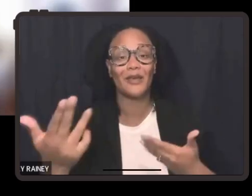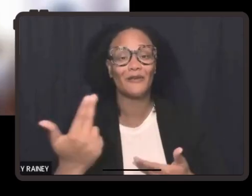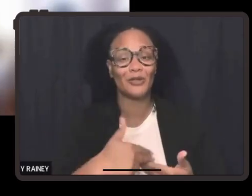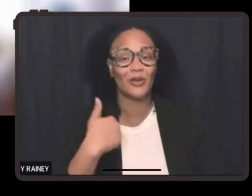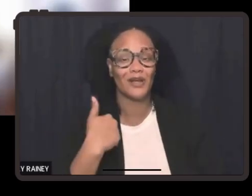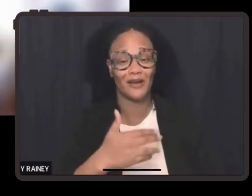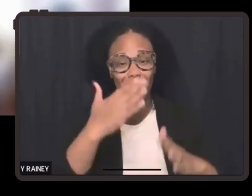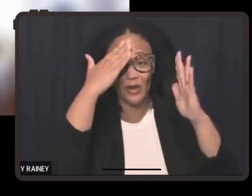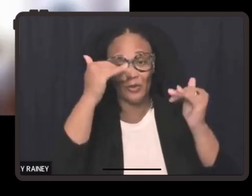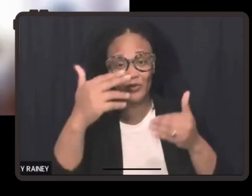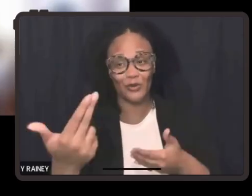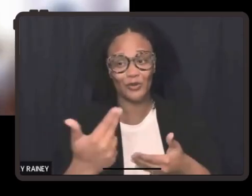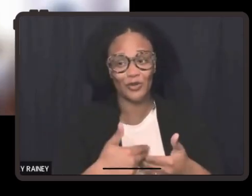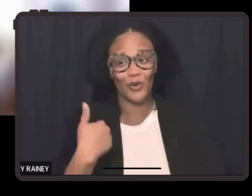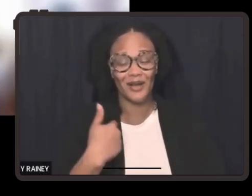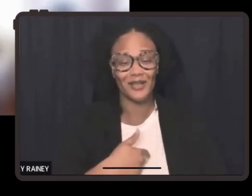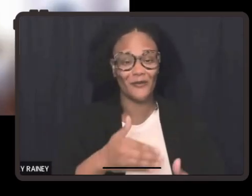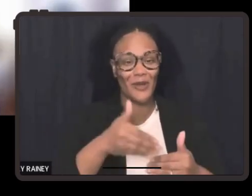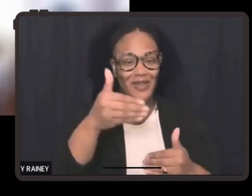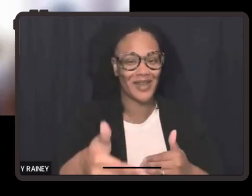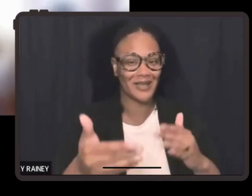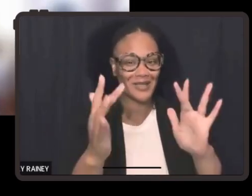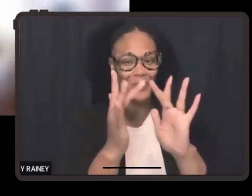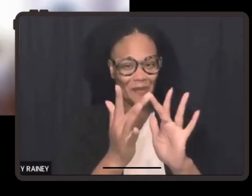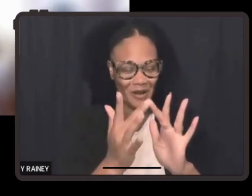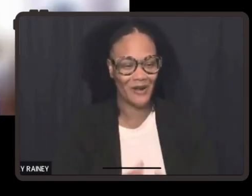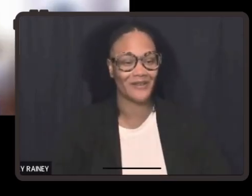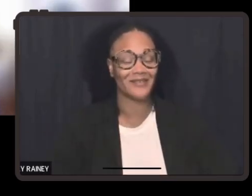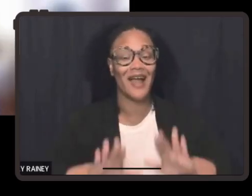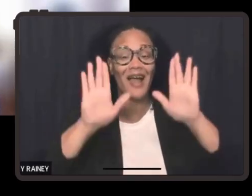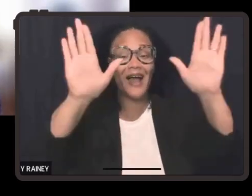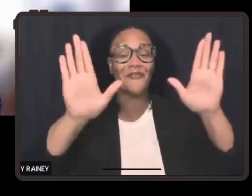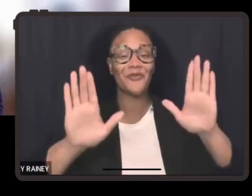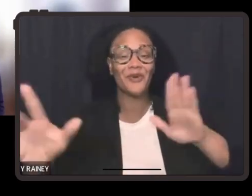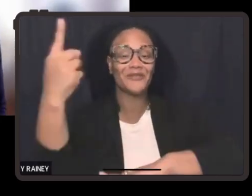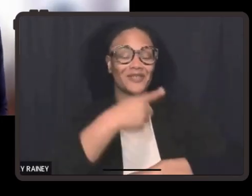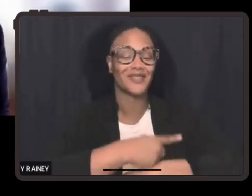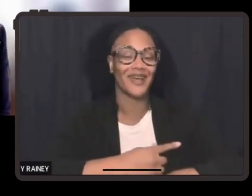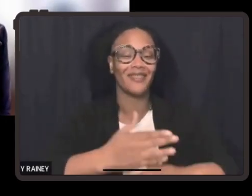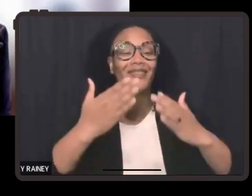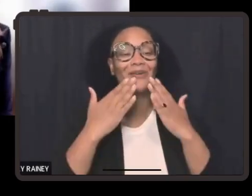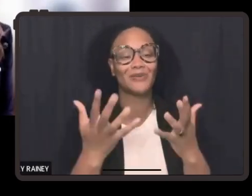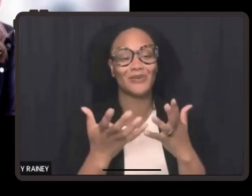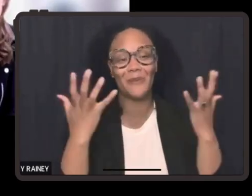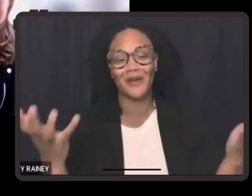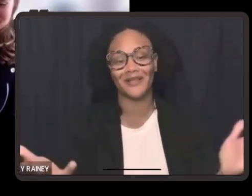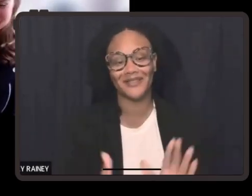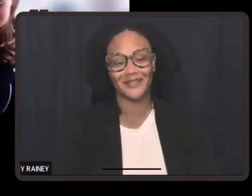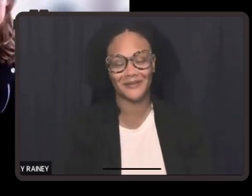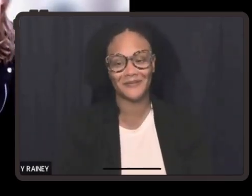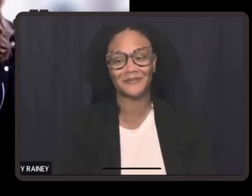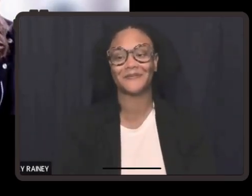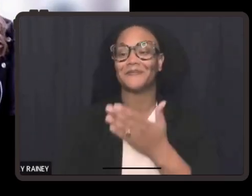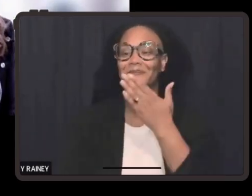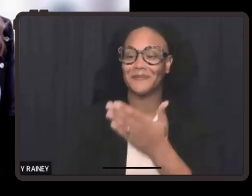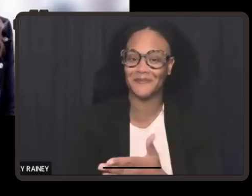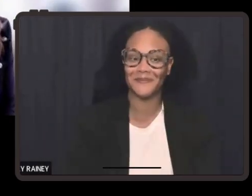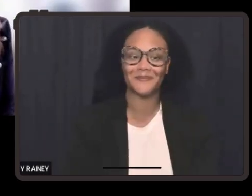next webinar. Have a wonderful day. Thank you so much. Thank you. Thank you.